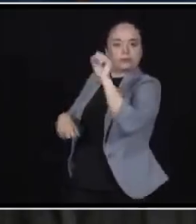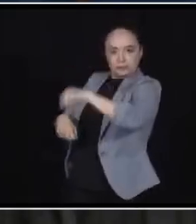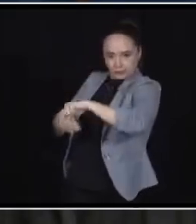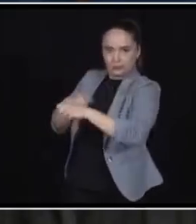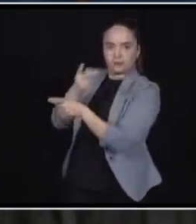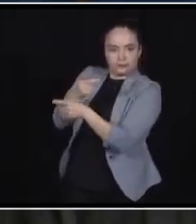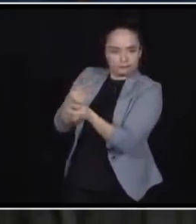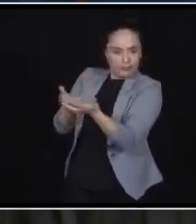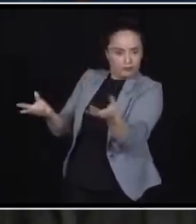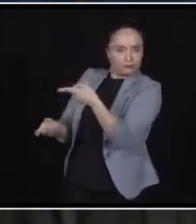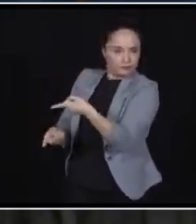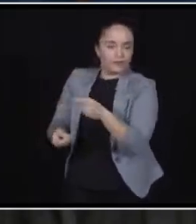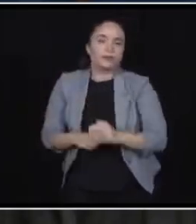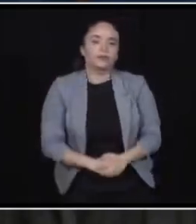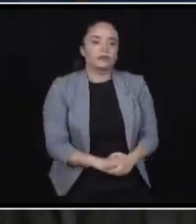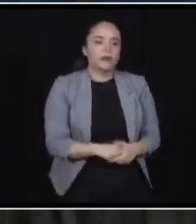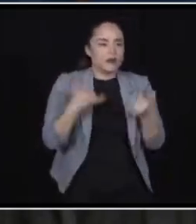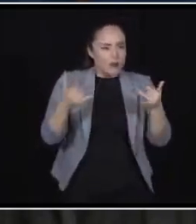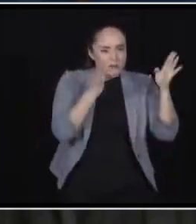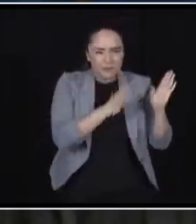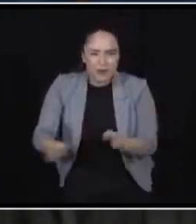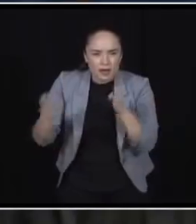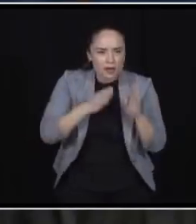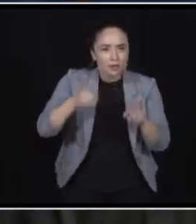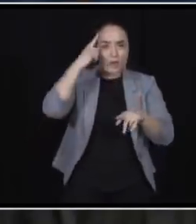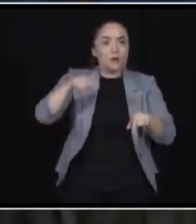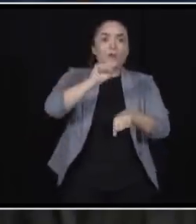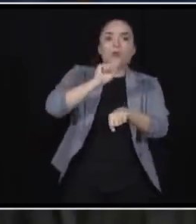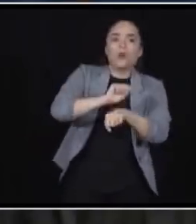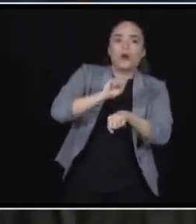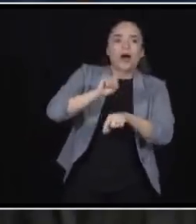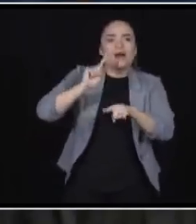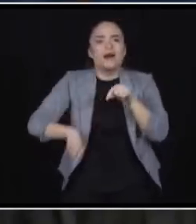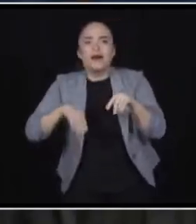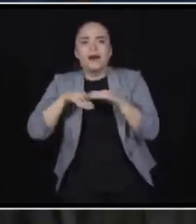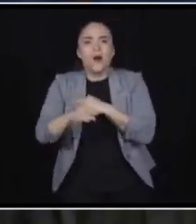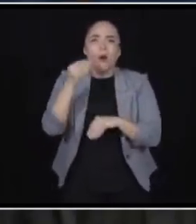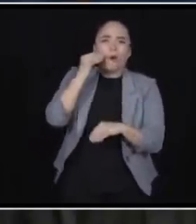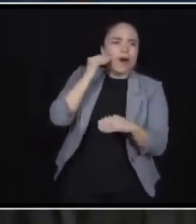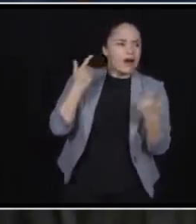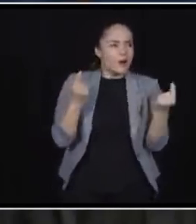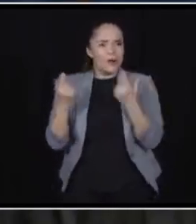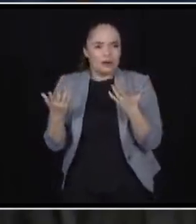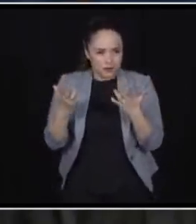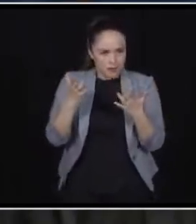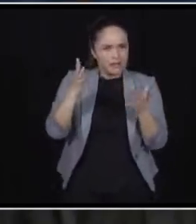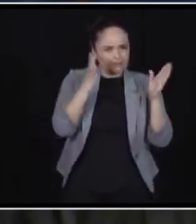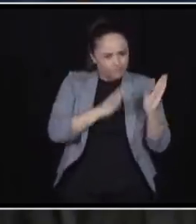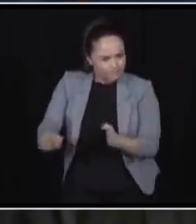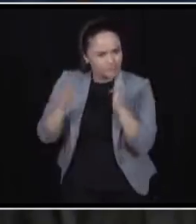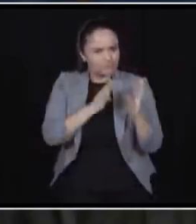work from home. Minister Lecce will provide more information on these measures in a moment, but I want to assure